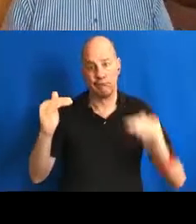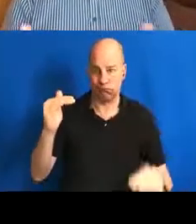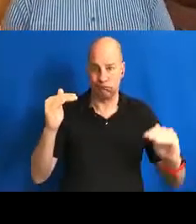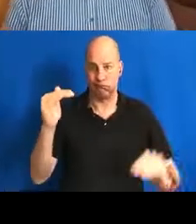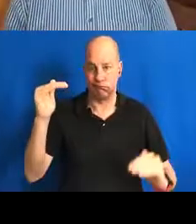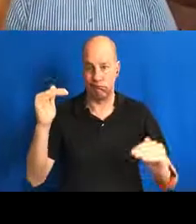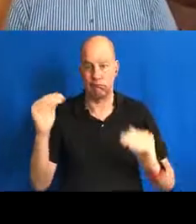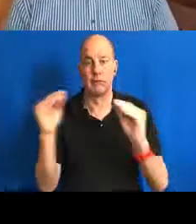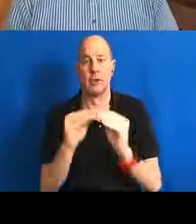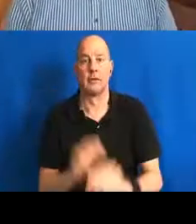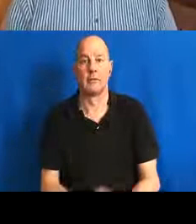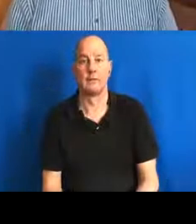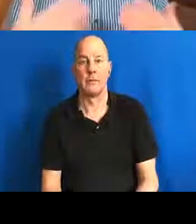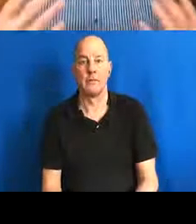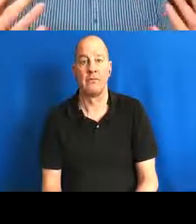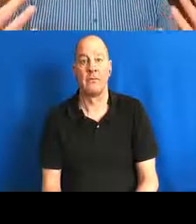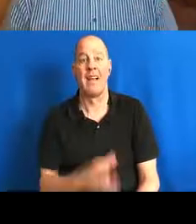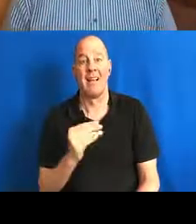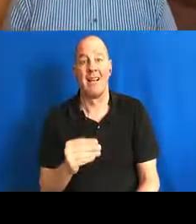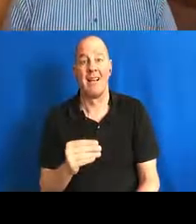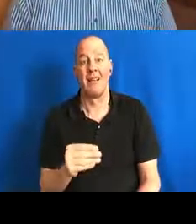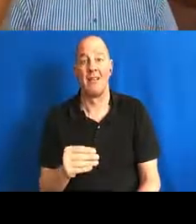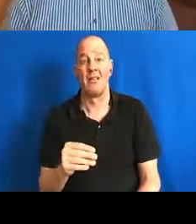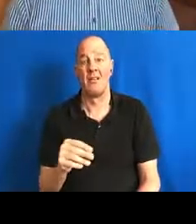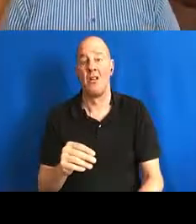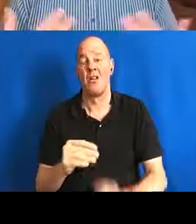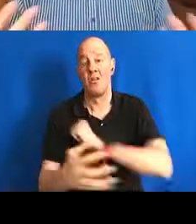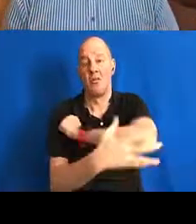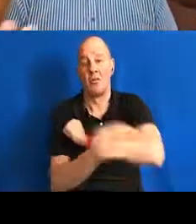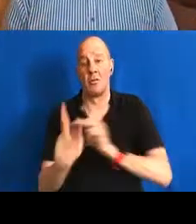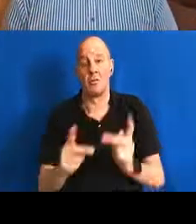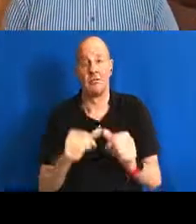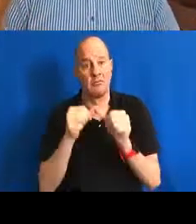themselves are getting pushed out. And so this pandemic has really